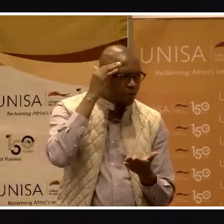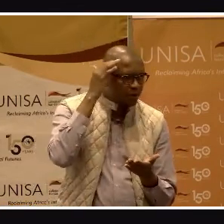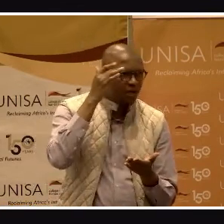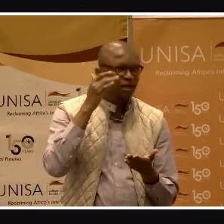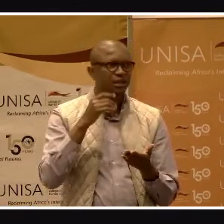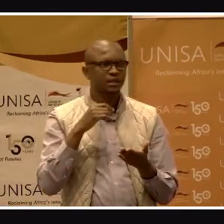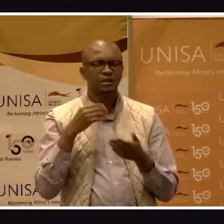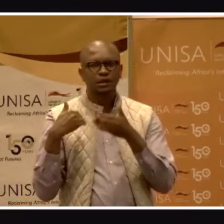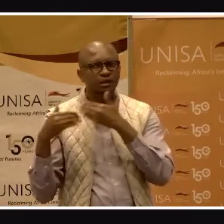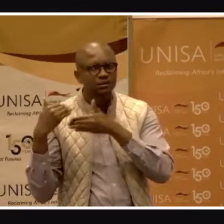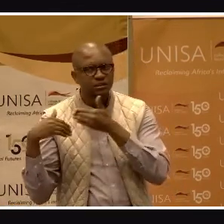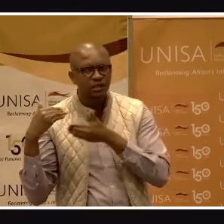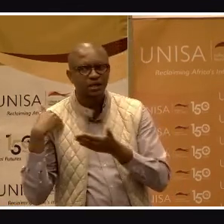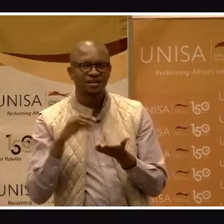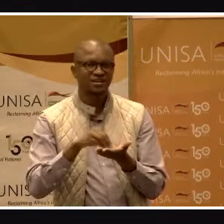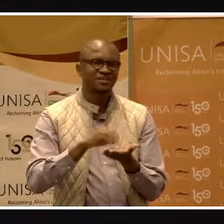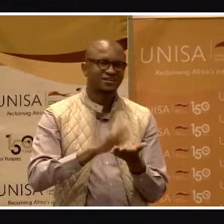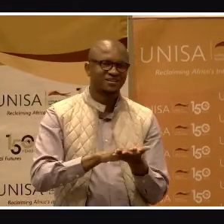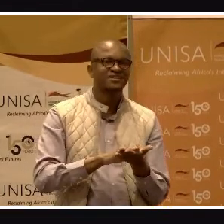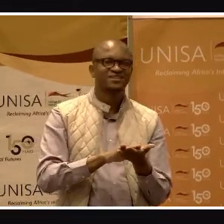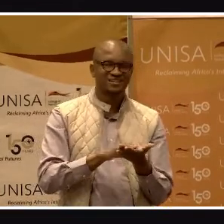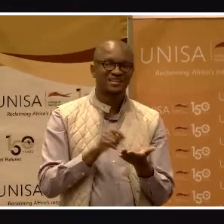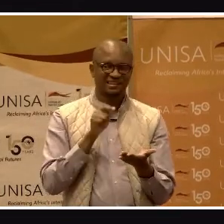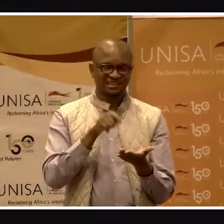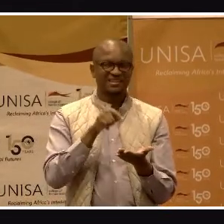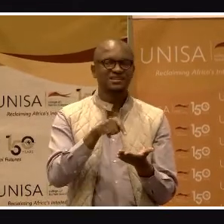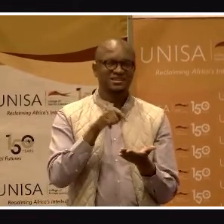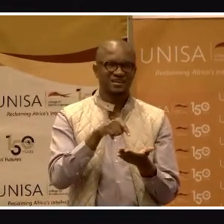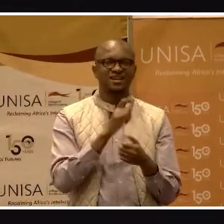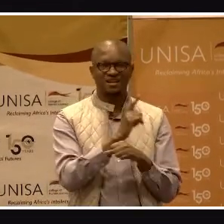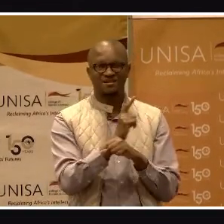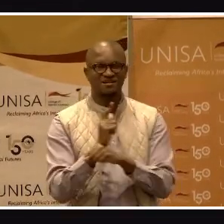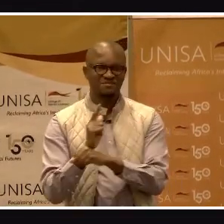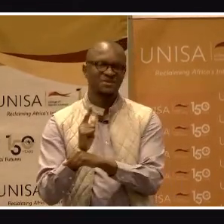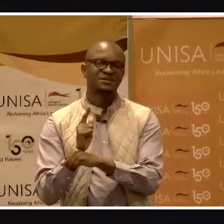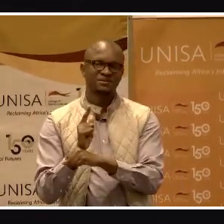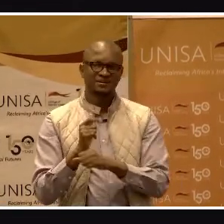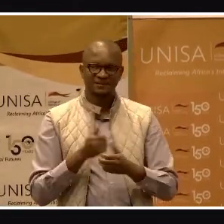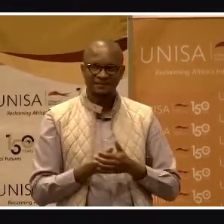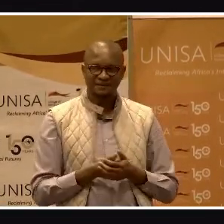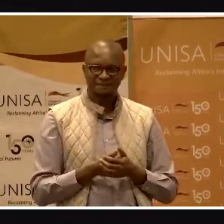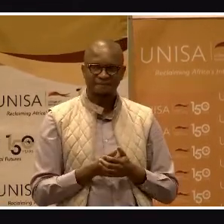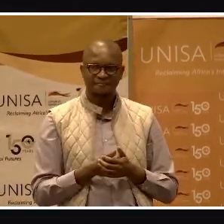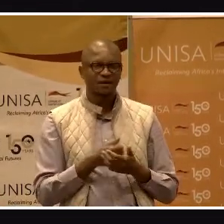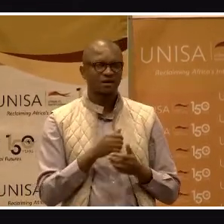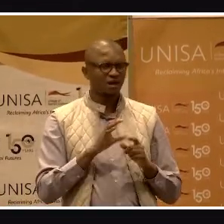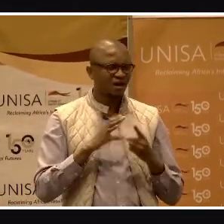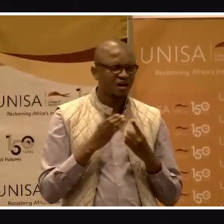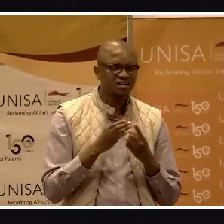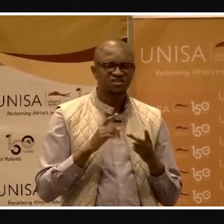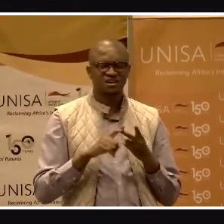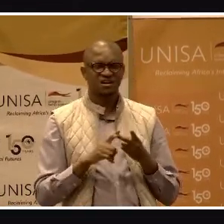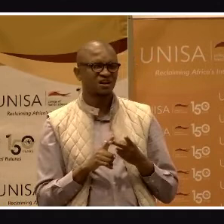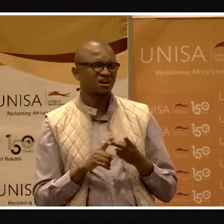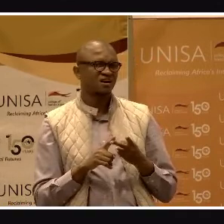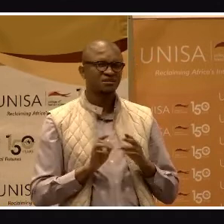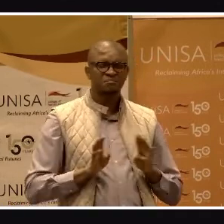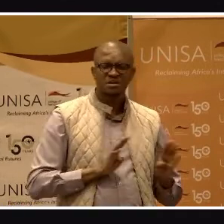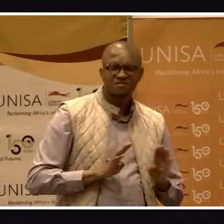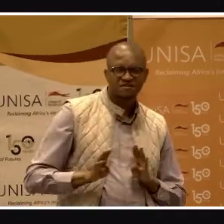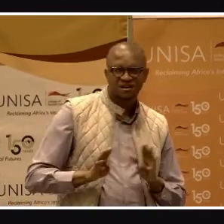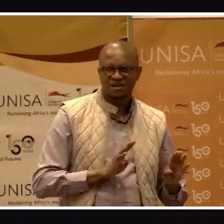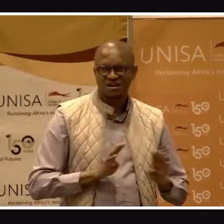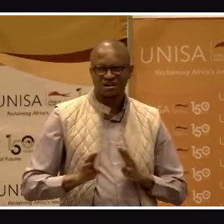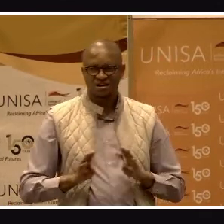course, when we are talking about cultural heritage, we talk about our history, our culture, our artifacts, just like I mentioned initially, okay,